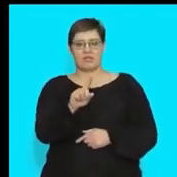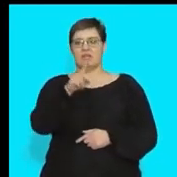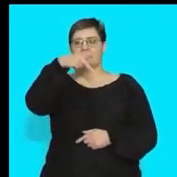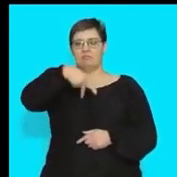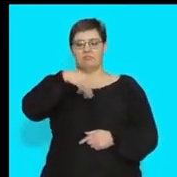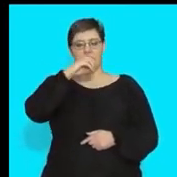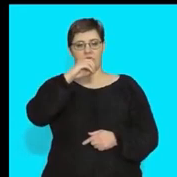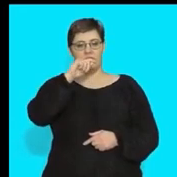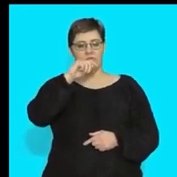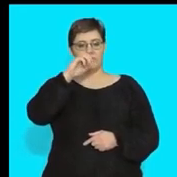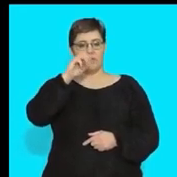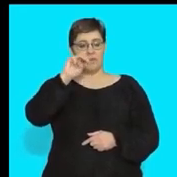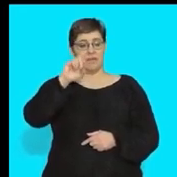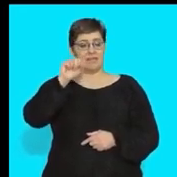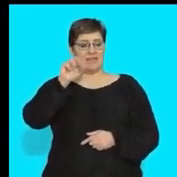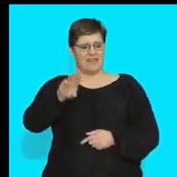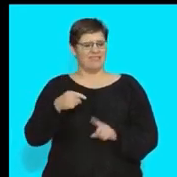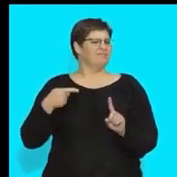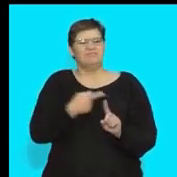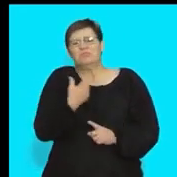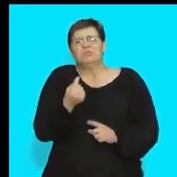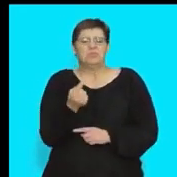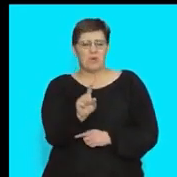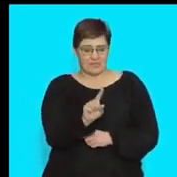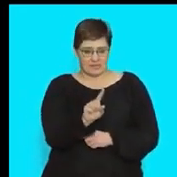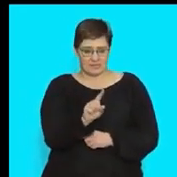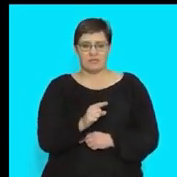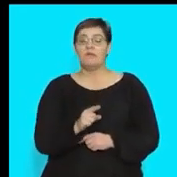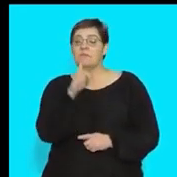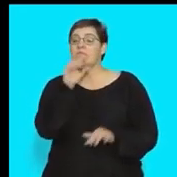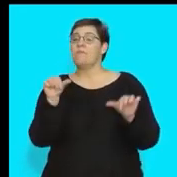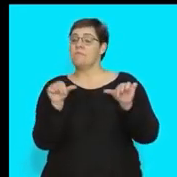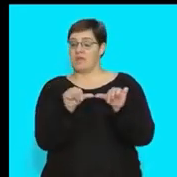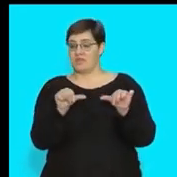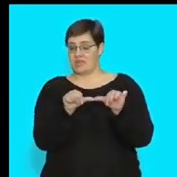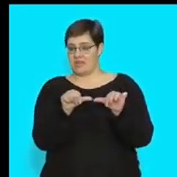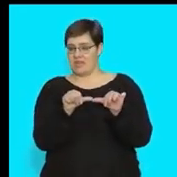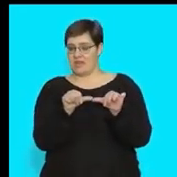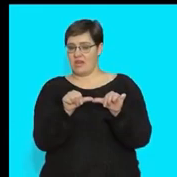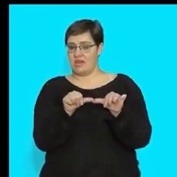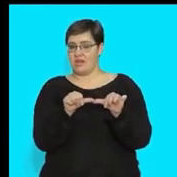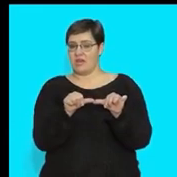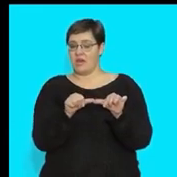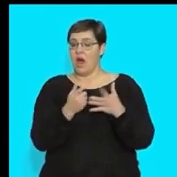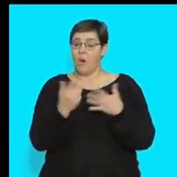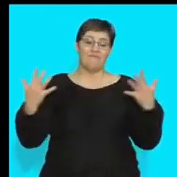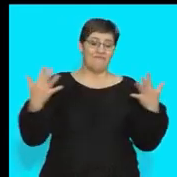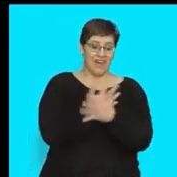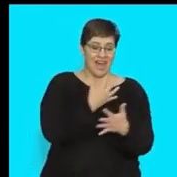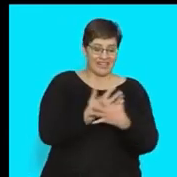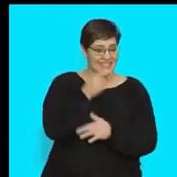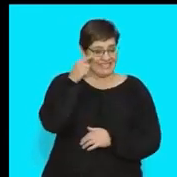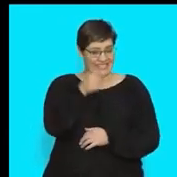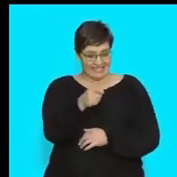photometer. And what a photometer does is it measures the rate,